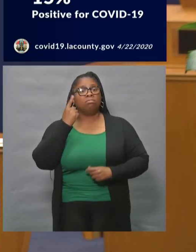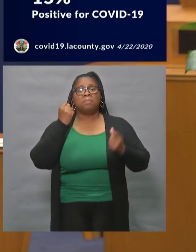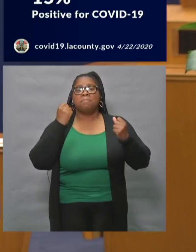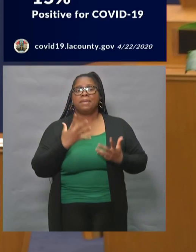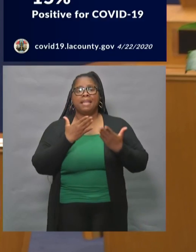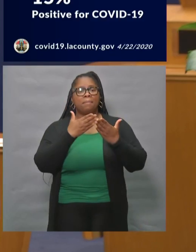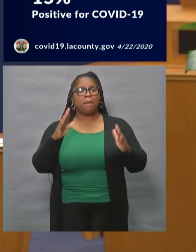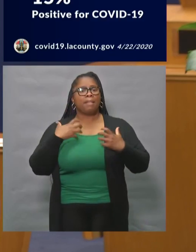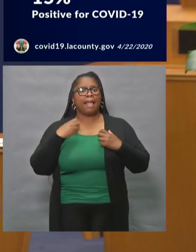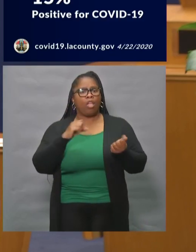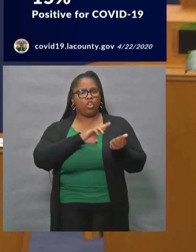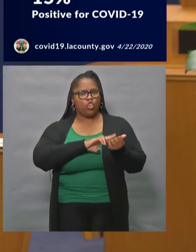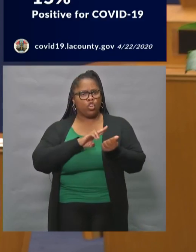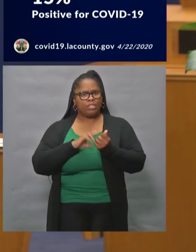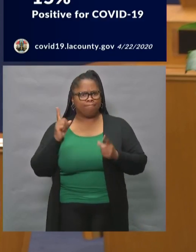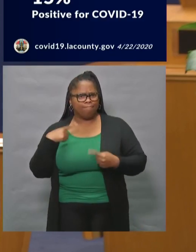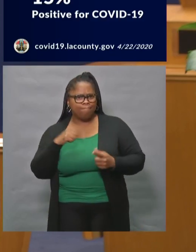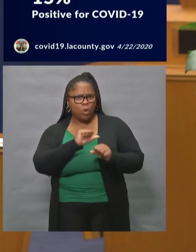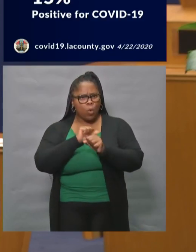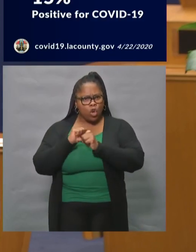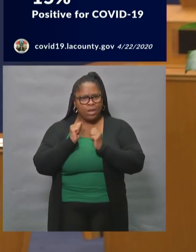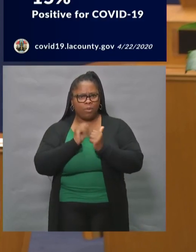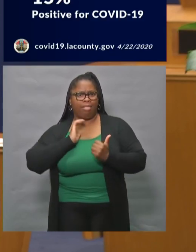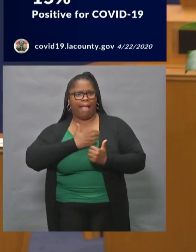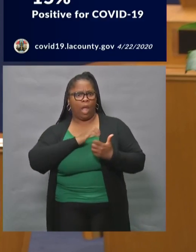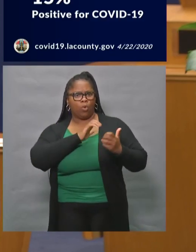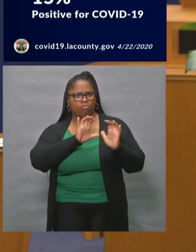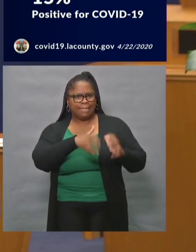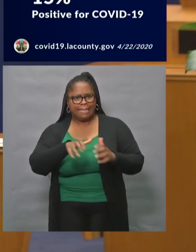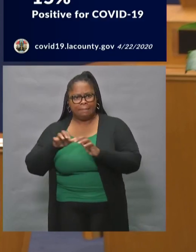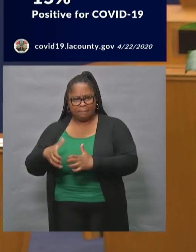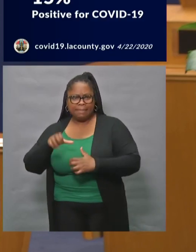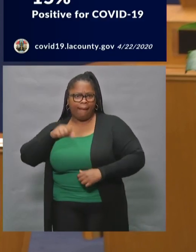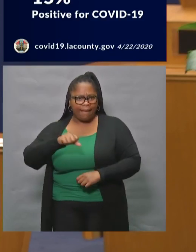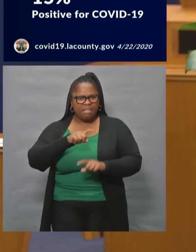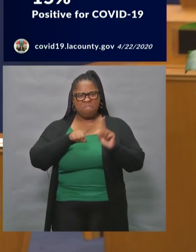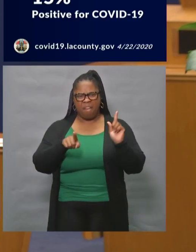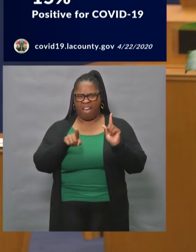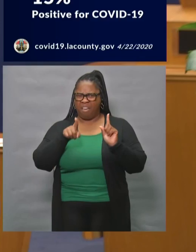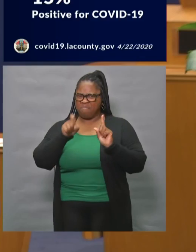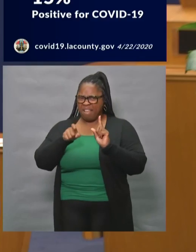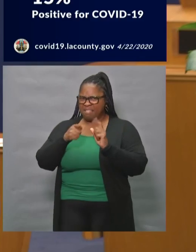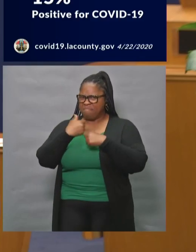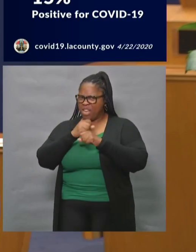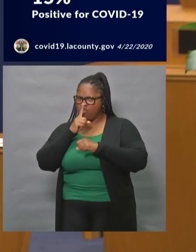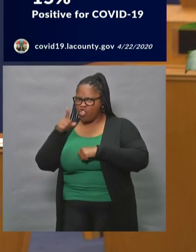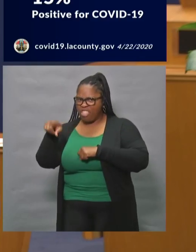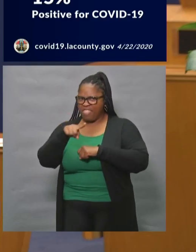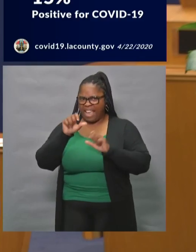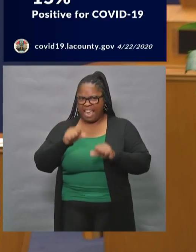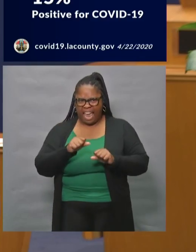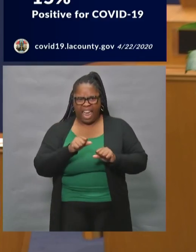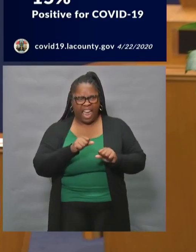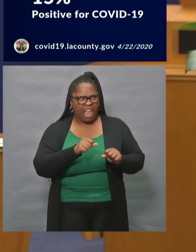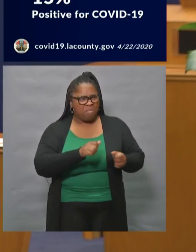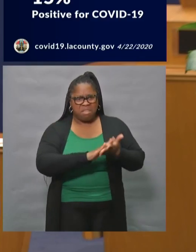have been working as part of the investigation teams, but we need to make sure that they have ample opportunity for increased